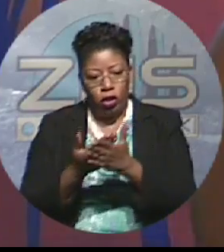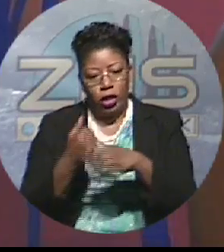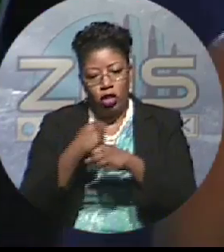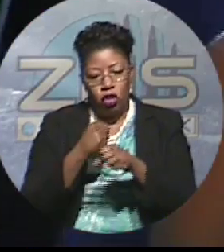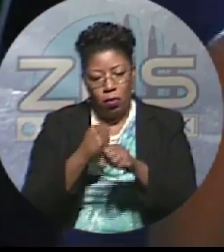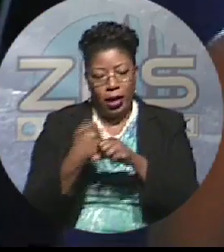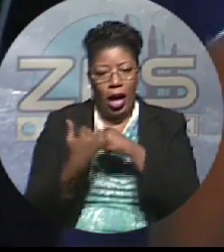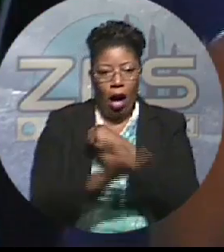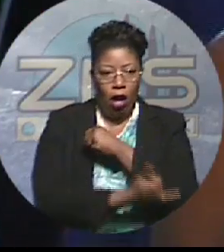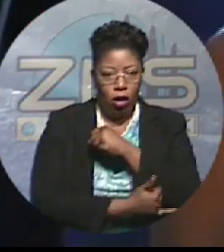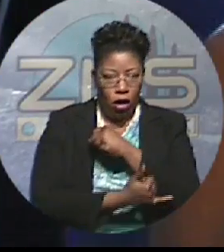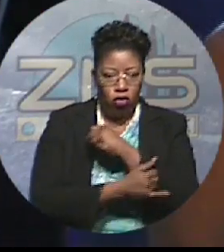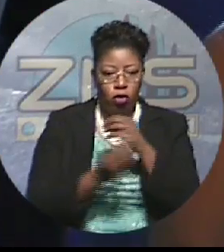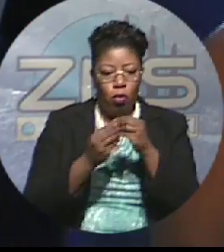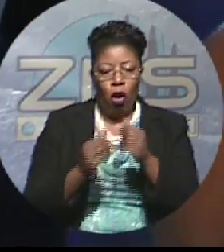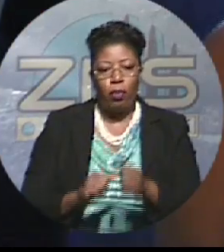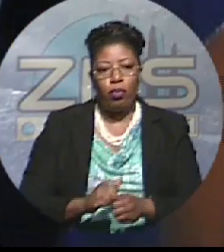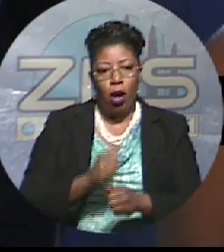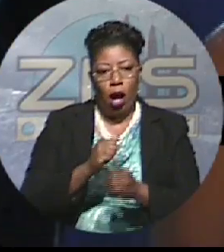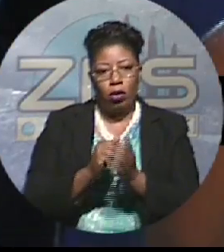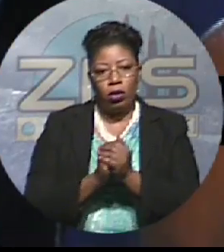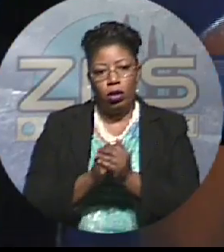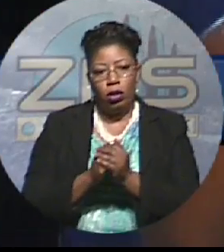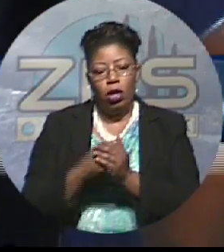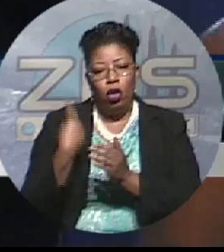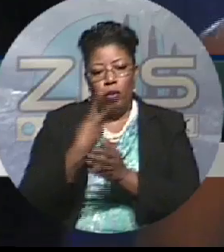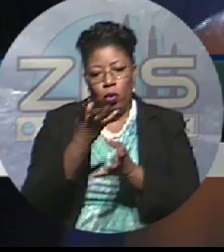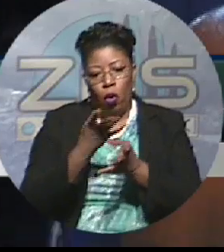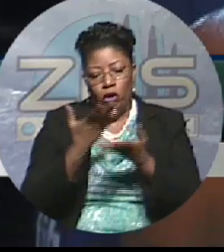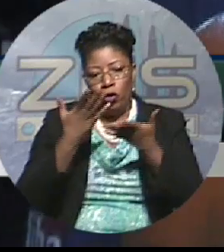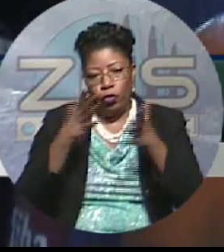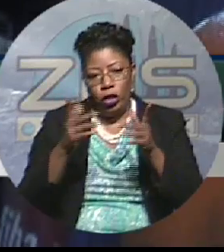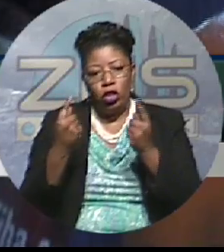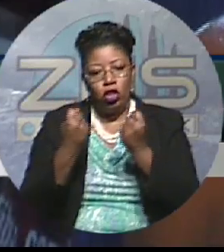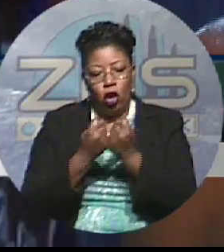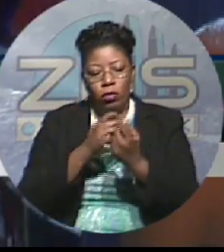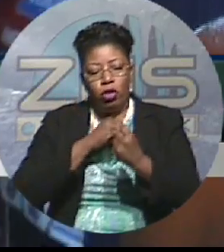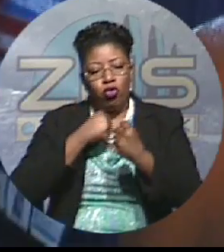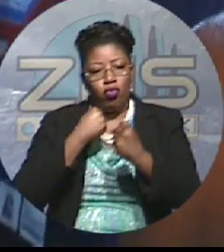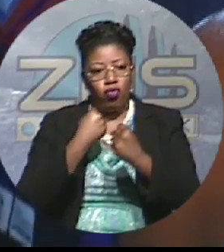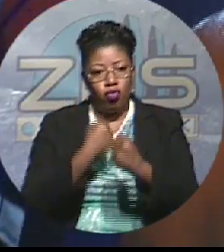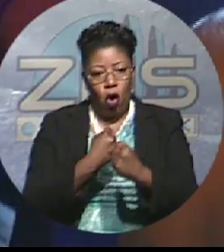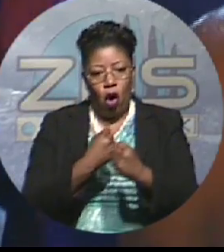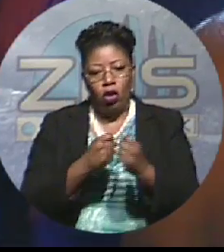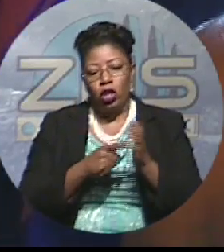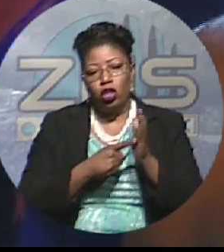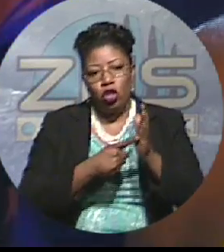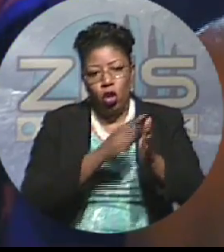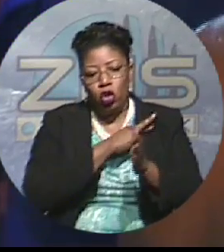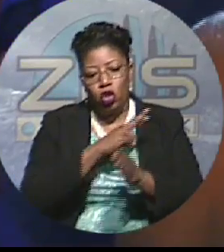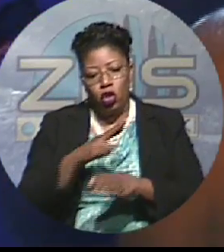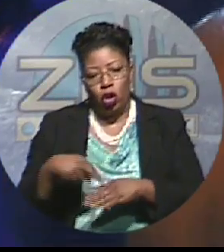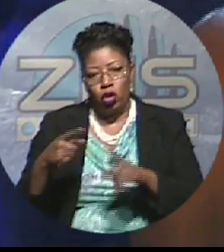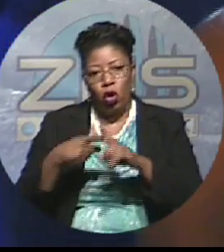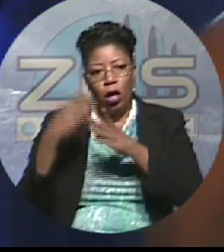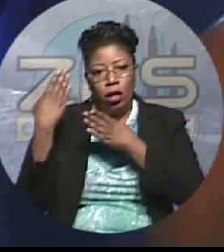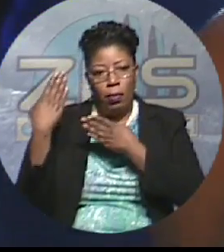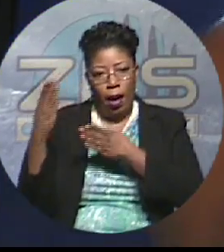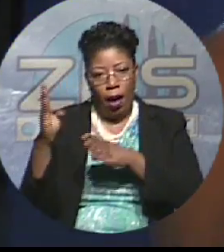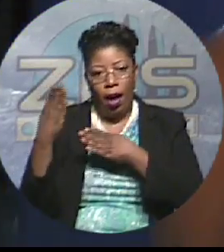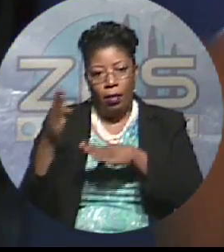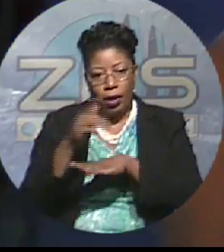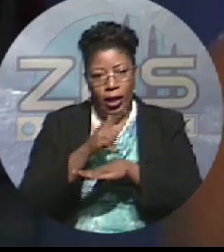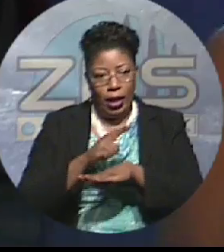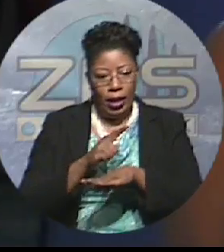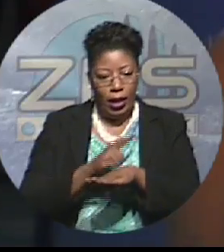more proud of us. We just wanted to finish the tournament strong, end it on a strong note, show loyalty to our Bahama land that,